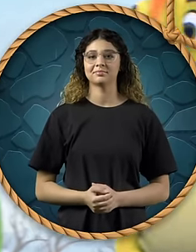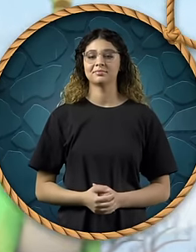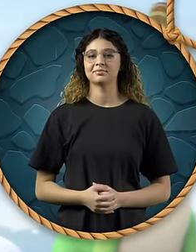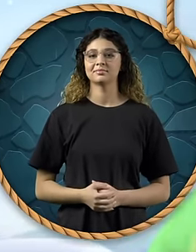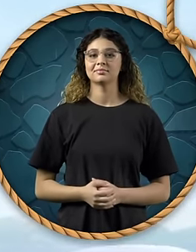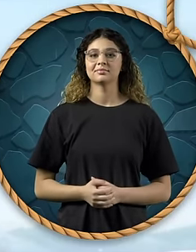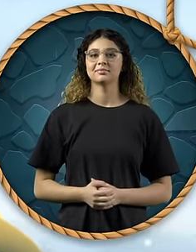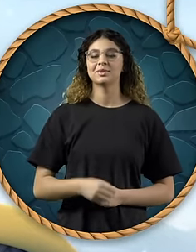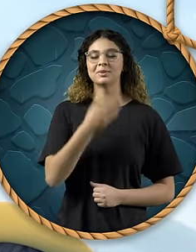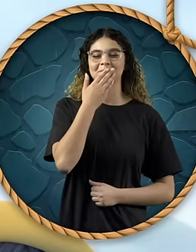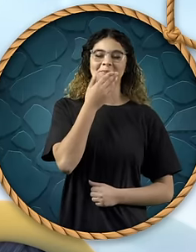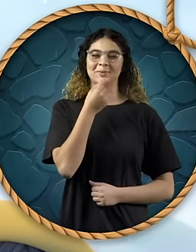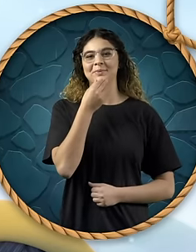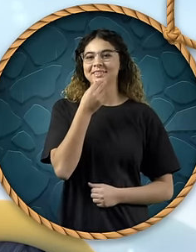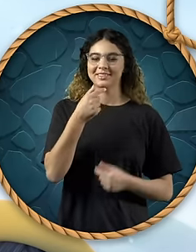Oops!